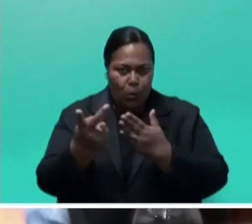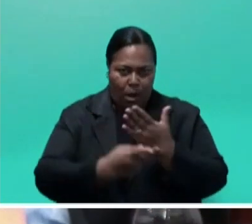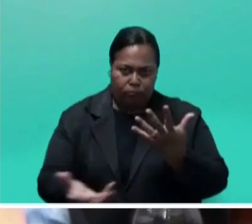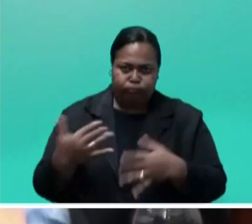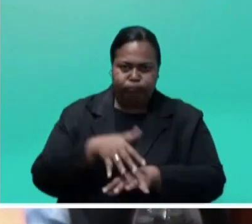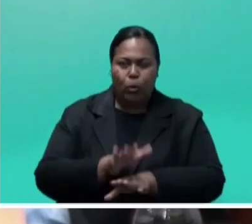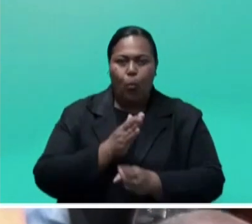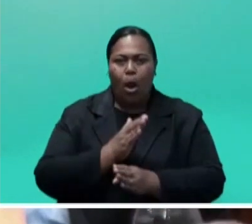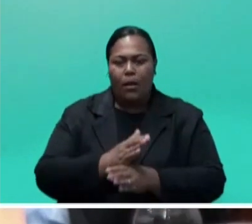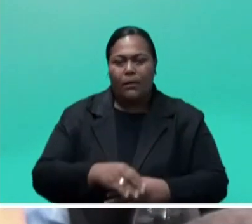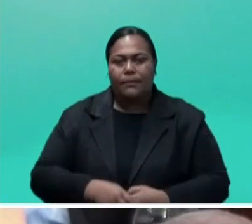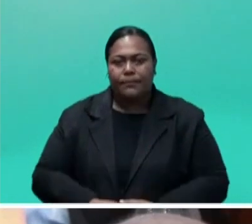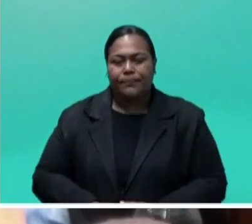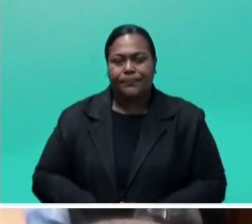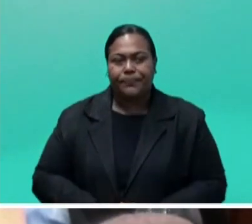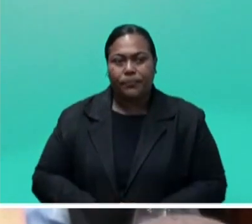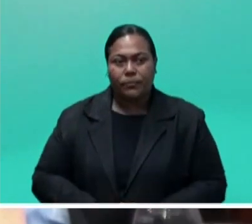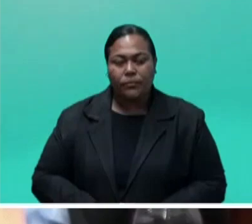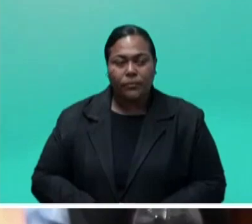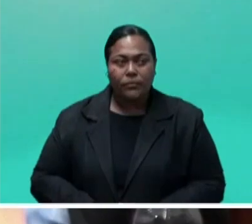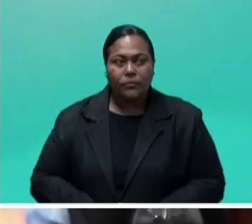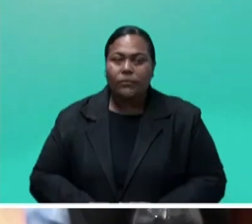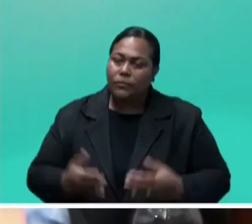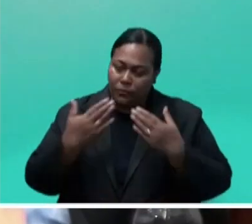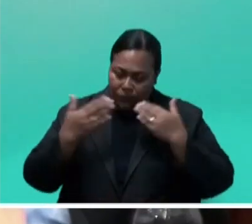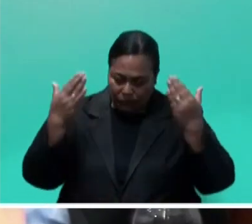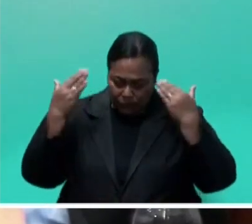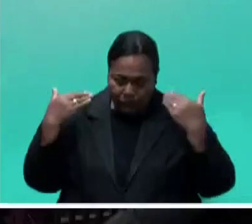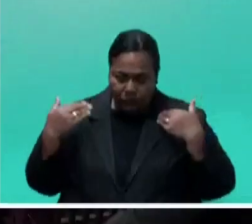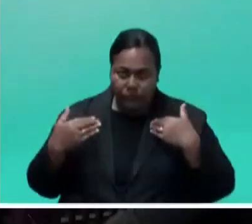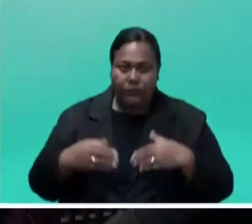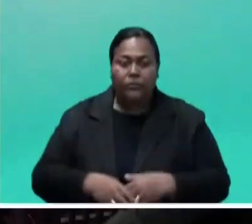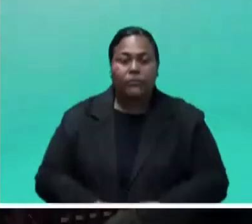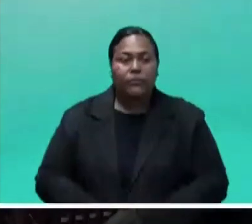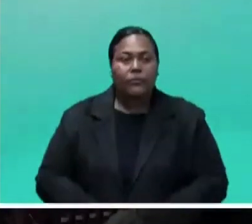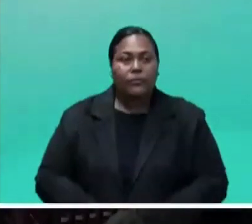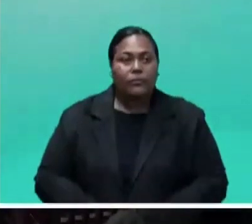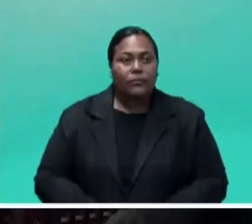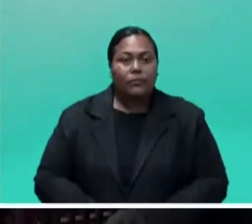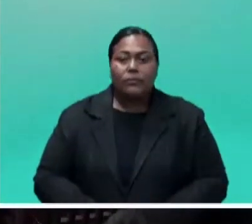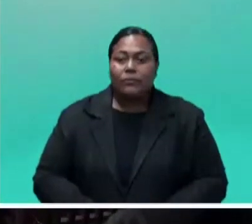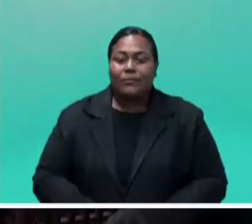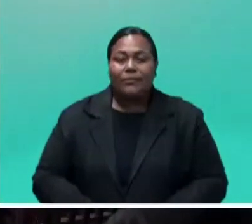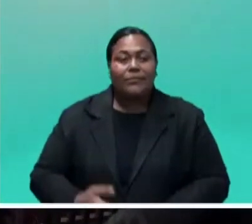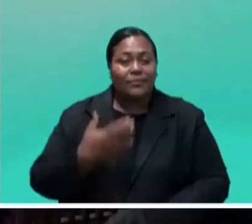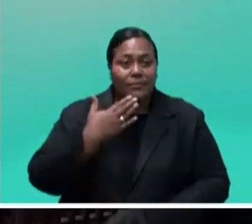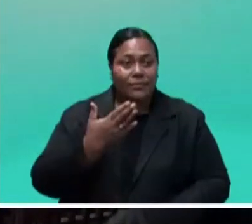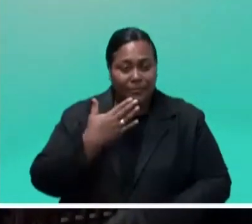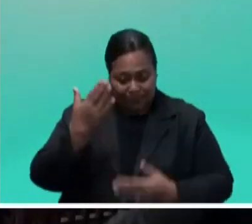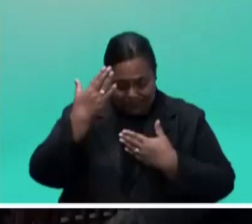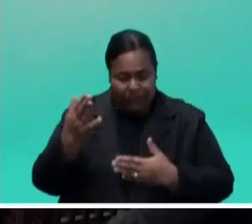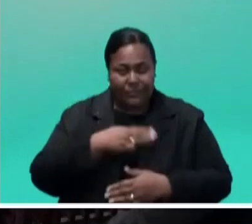integrated, comprehensive solution. Thank you, Honourable Speaker. Thank you, Honourable Minister. Yes,